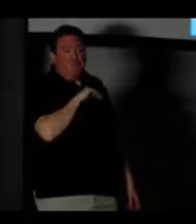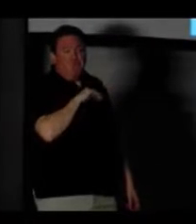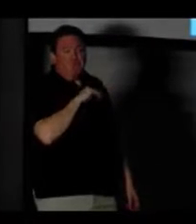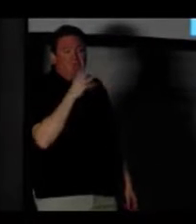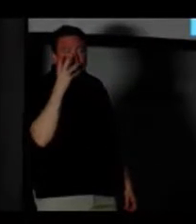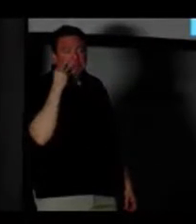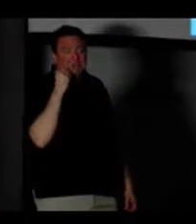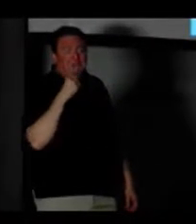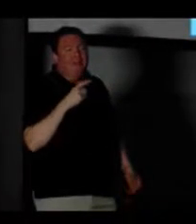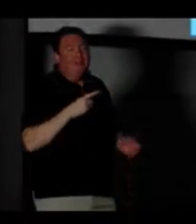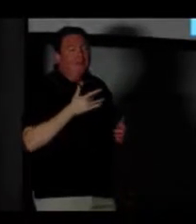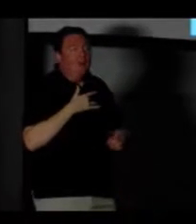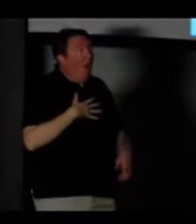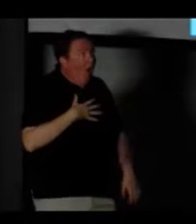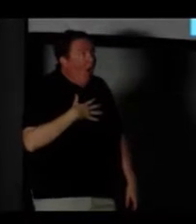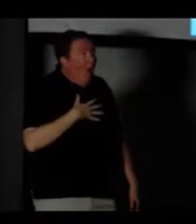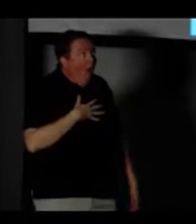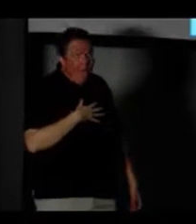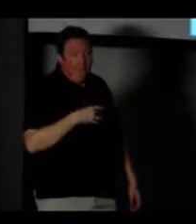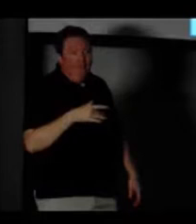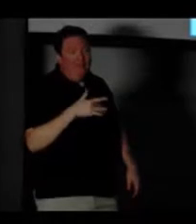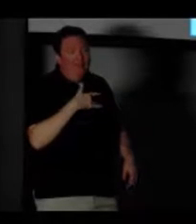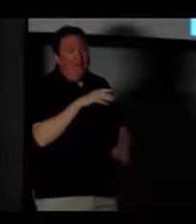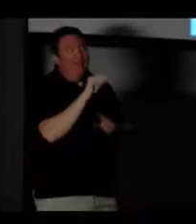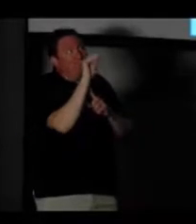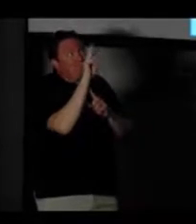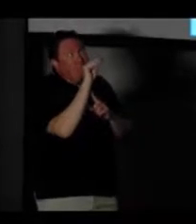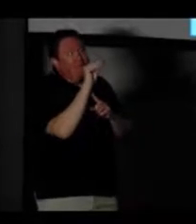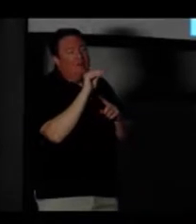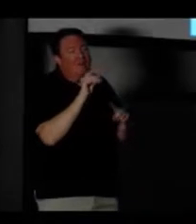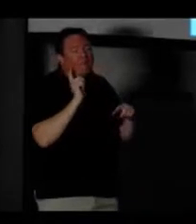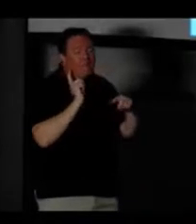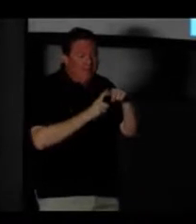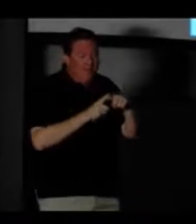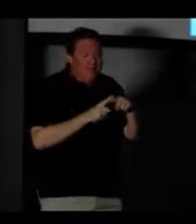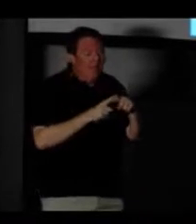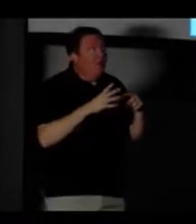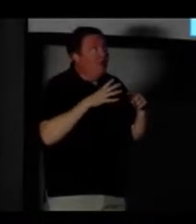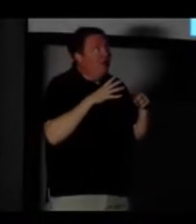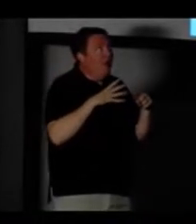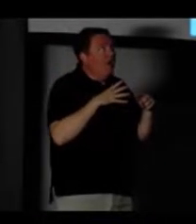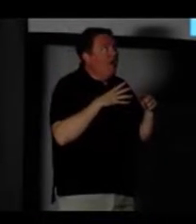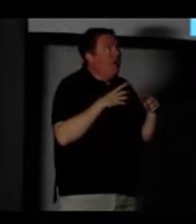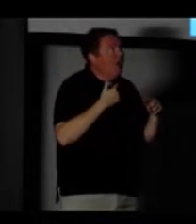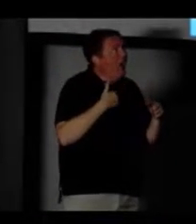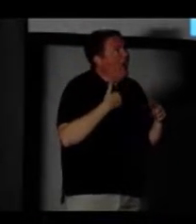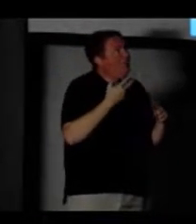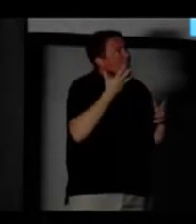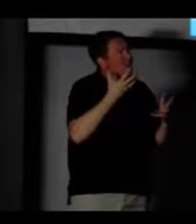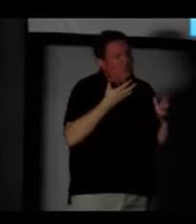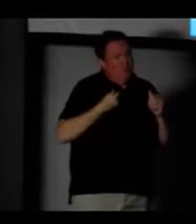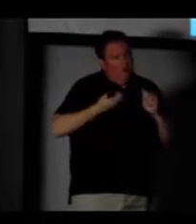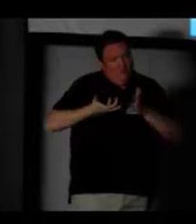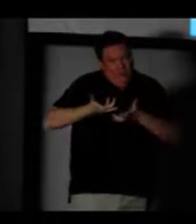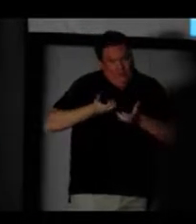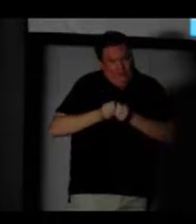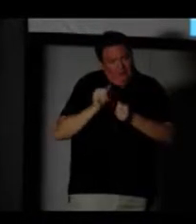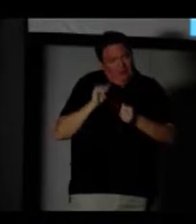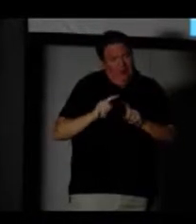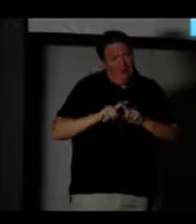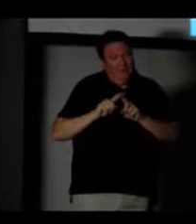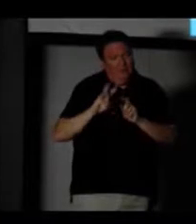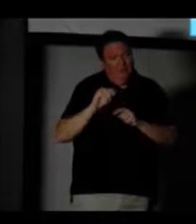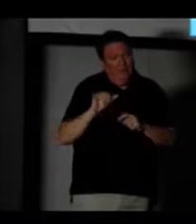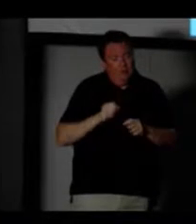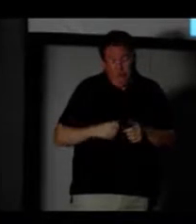usually gasp. They usually take photographs of it. But the next thing they want to do is they want to be able to interact with it in different ways. So they immediately start using